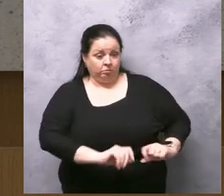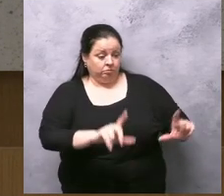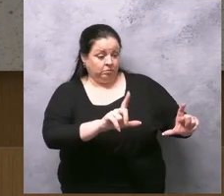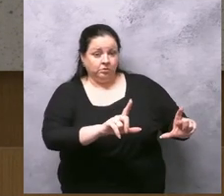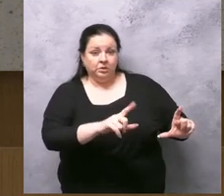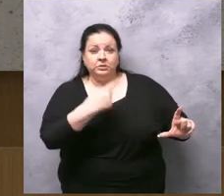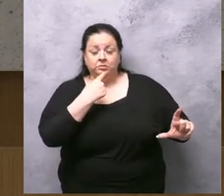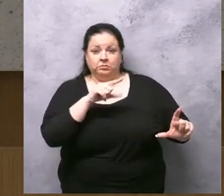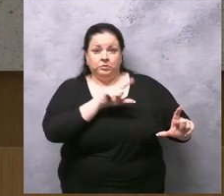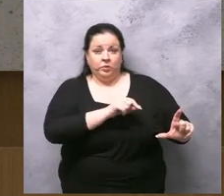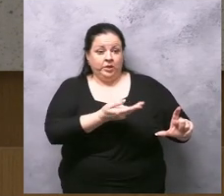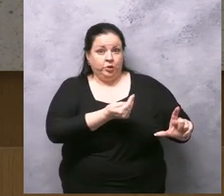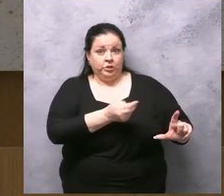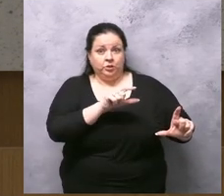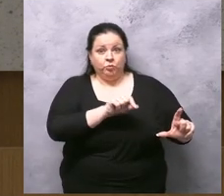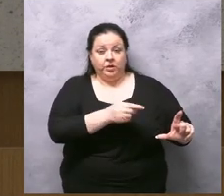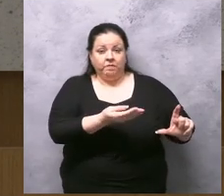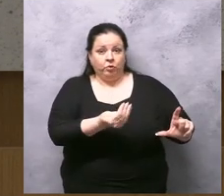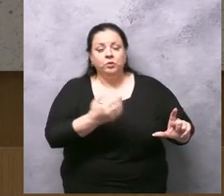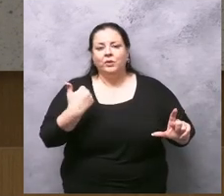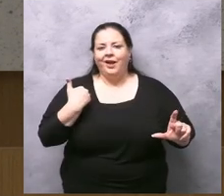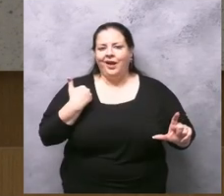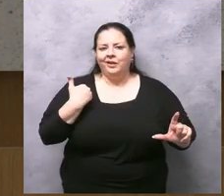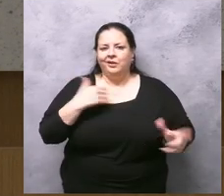in 2013-14, our enrollment was